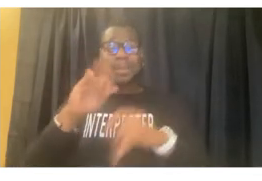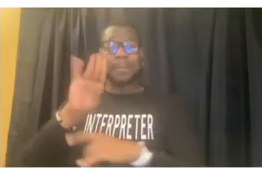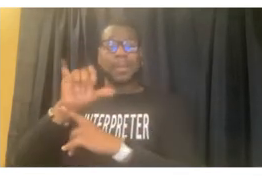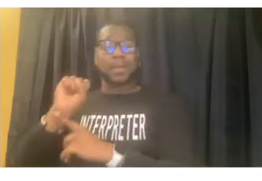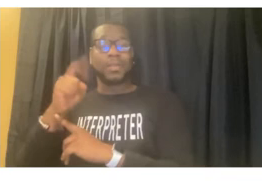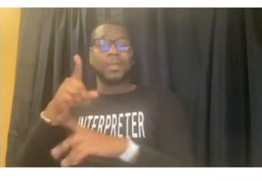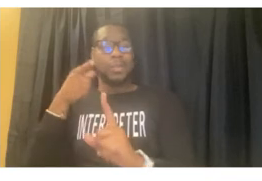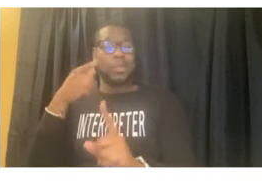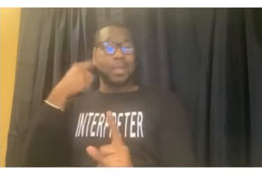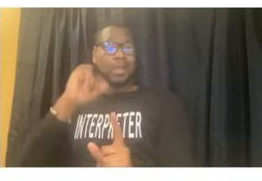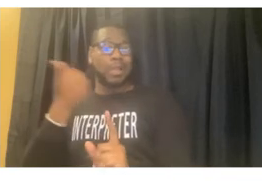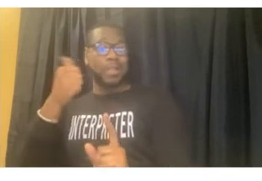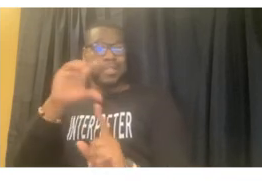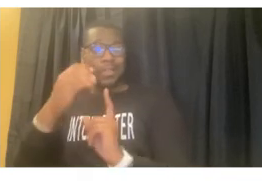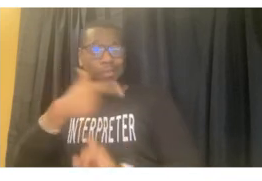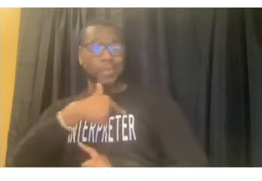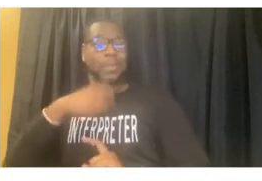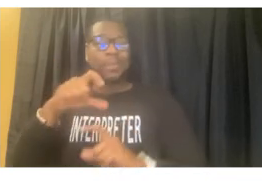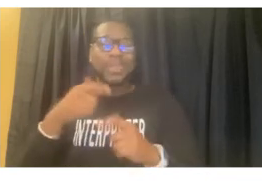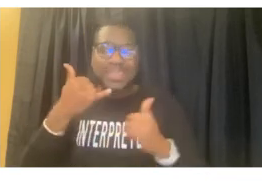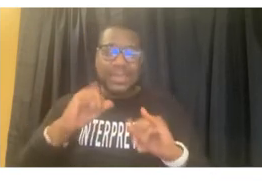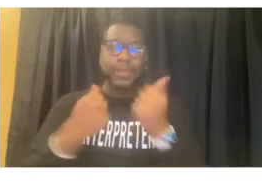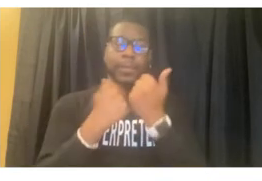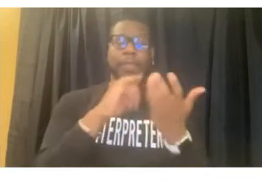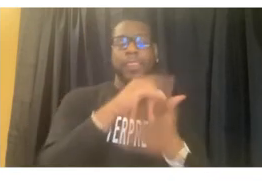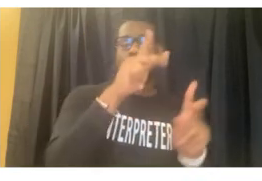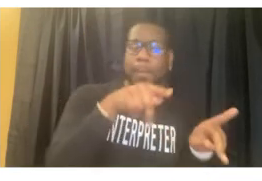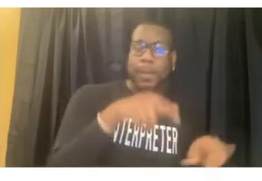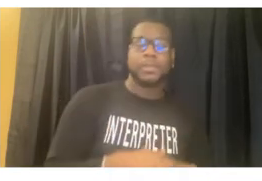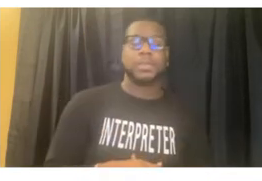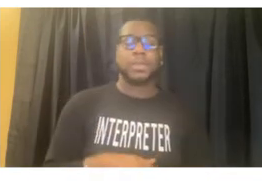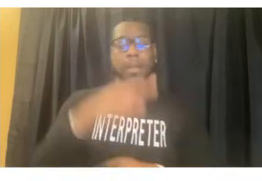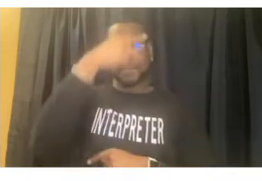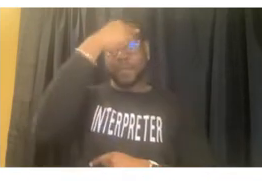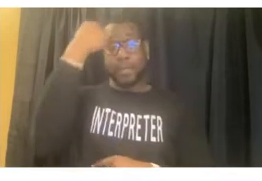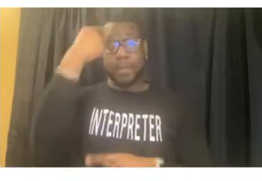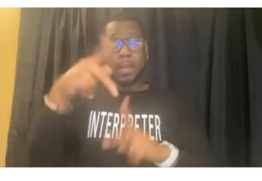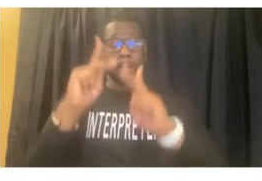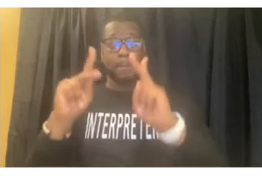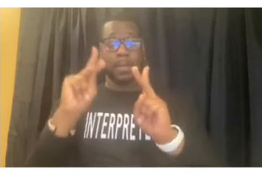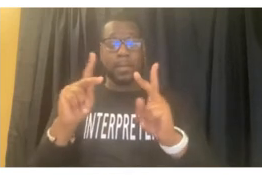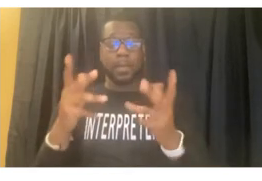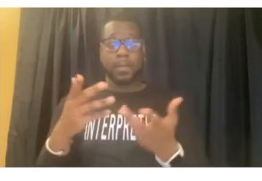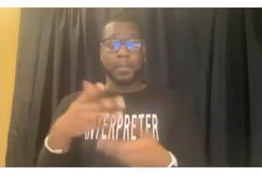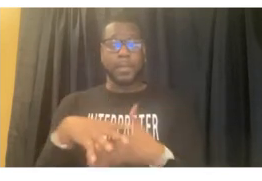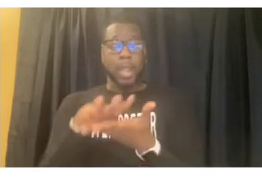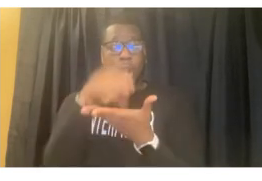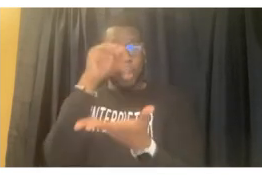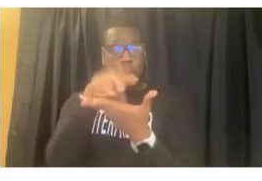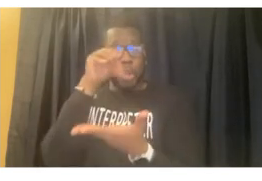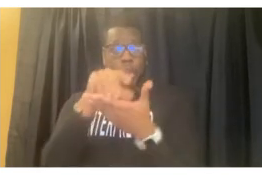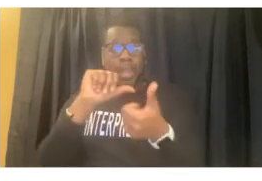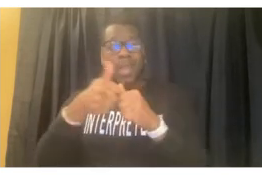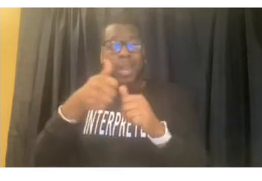be able to acknowledge that and be able to support them. African American folks specifically are socialized to learn how to assimilate to white